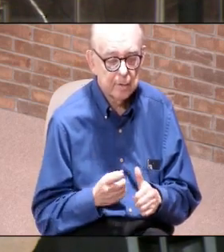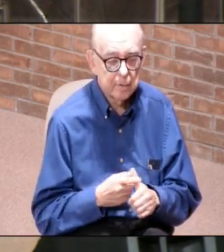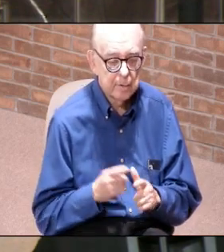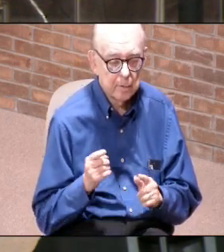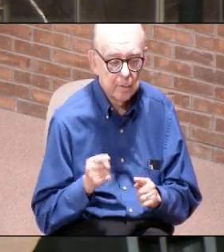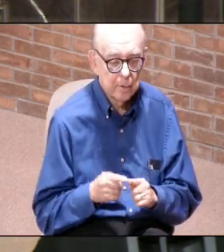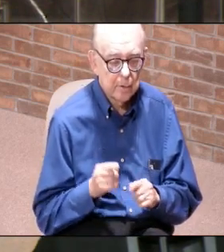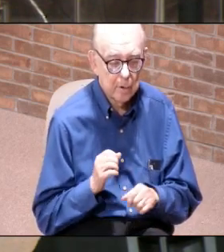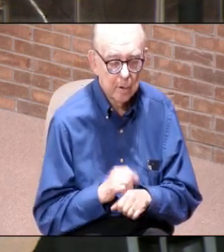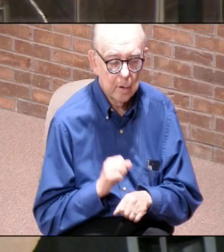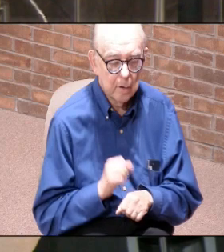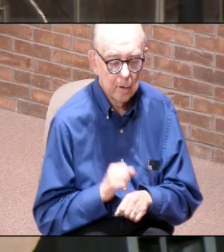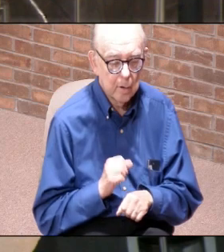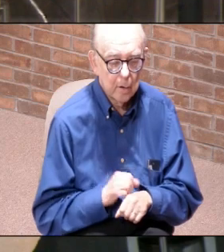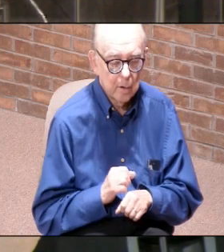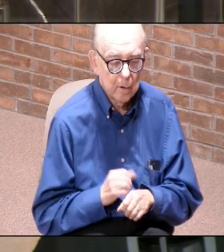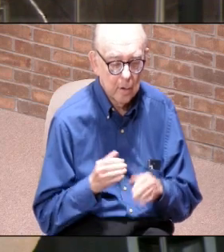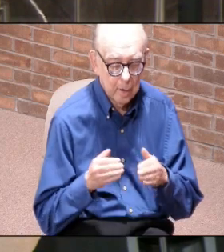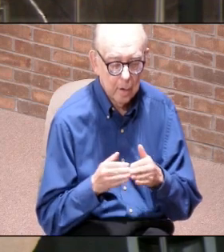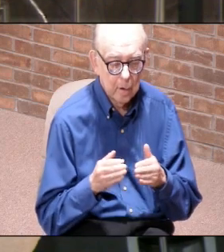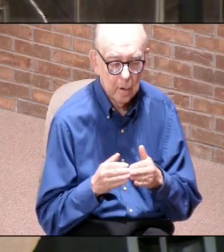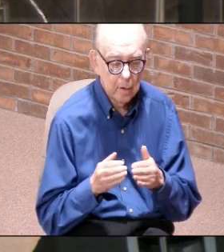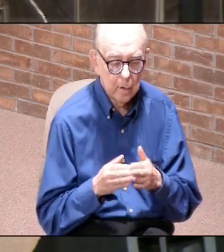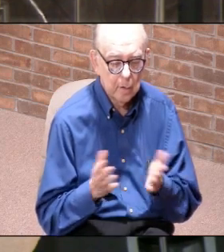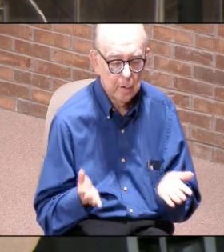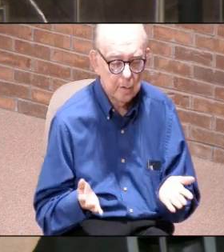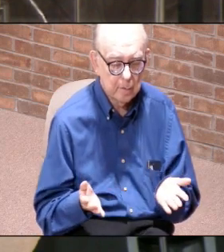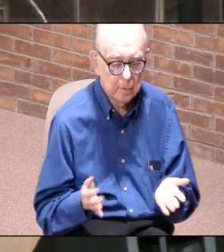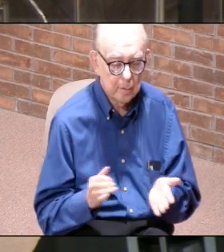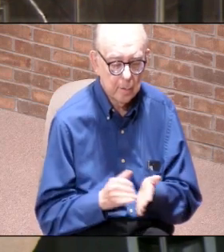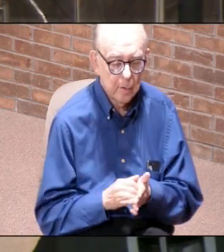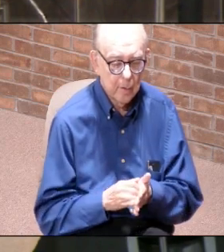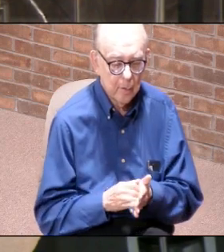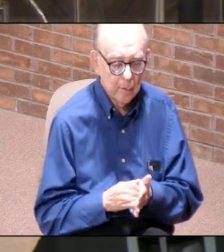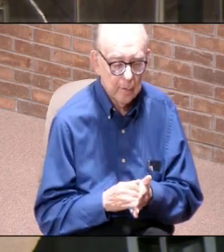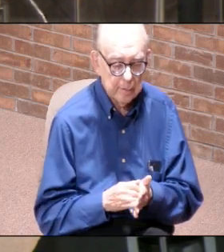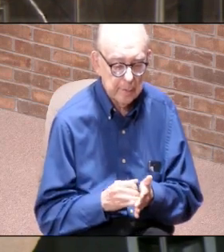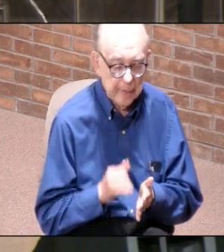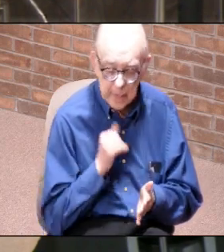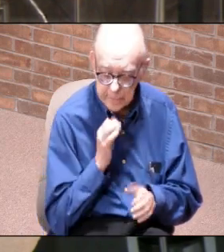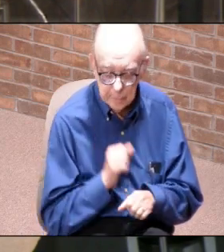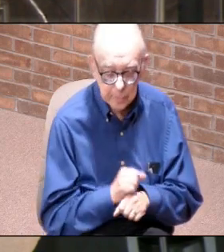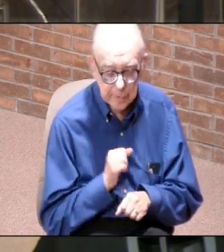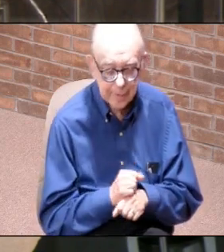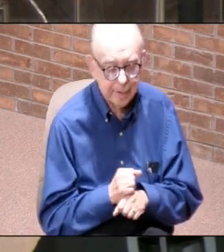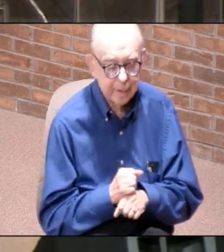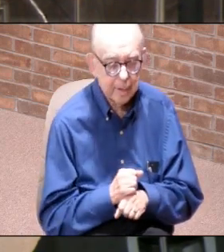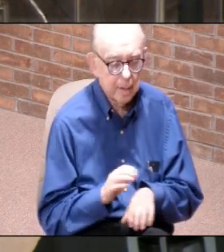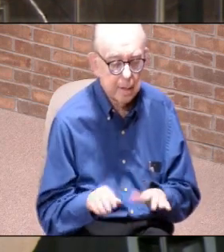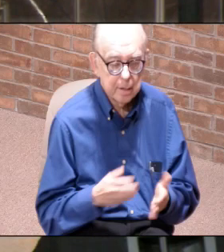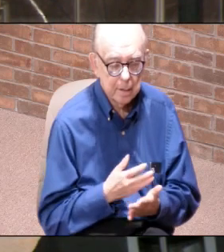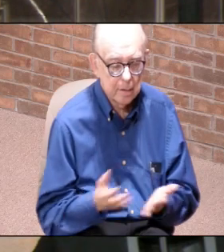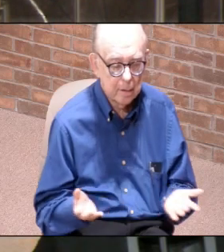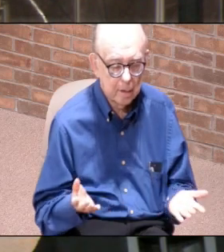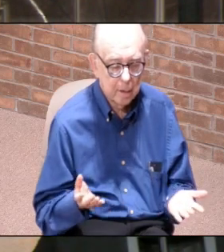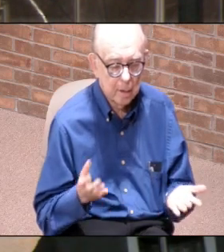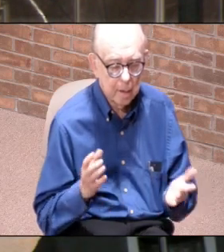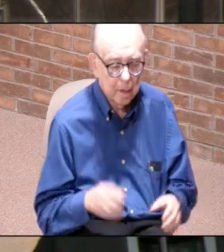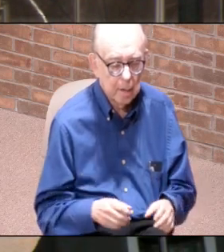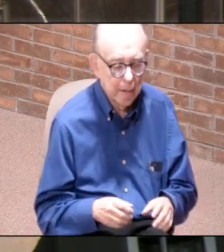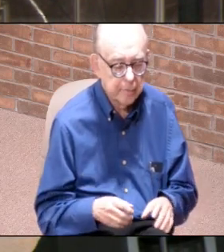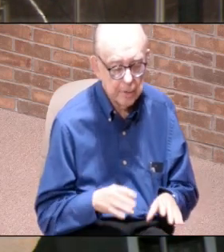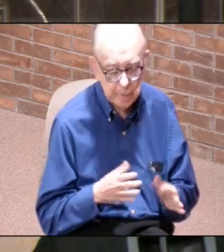I started working with corner or with round puzzles. That blew that one out of the water. Couldn't do that anymore. So now I got to have